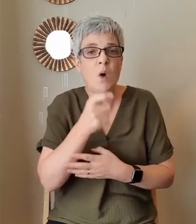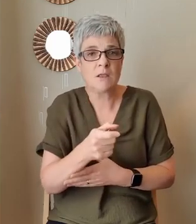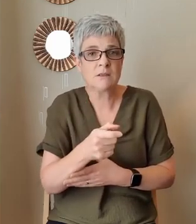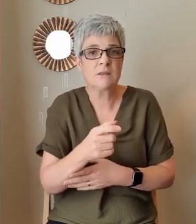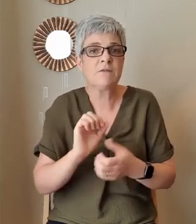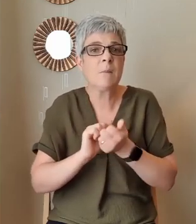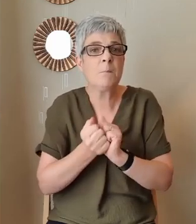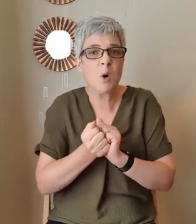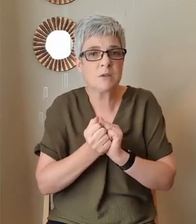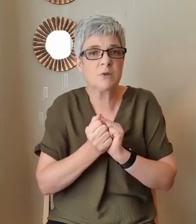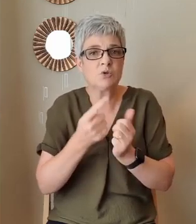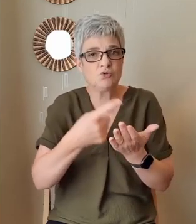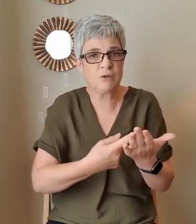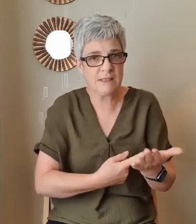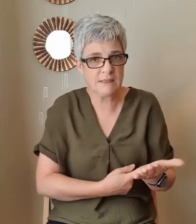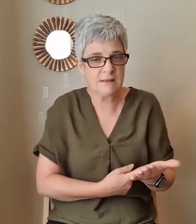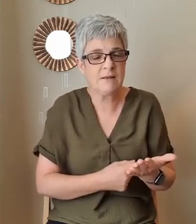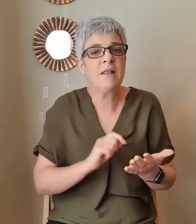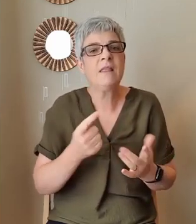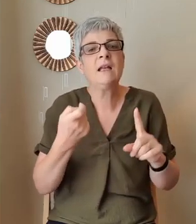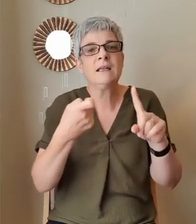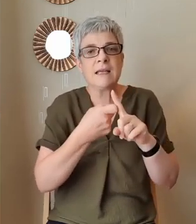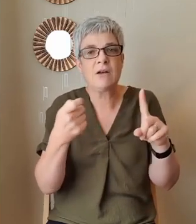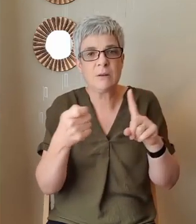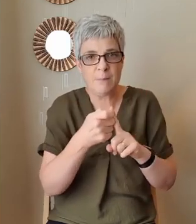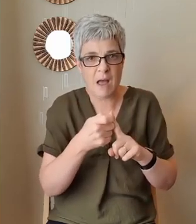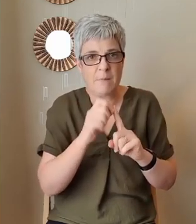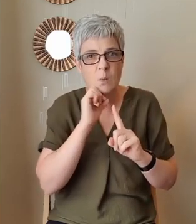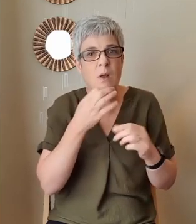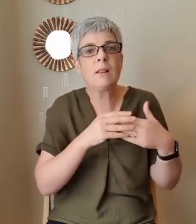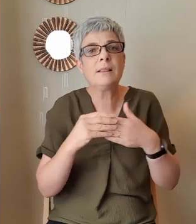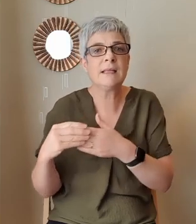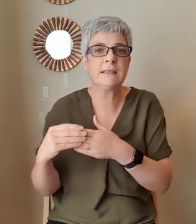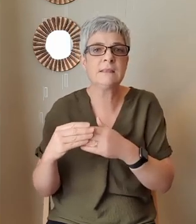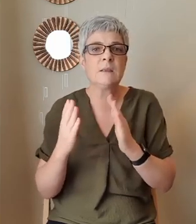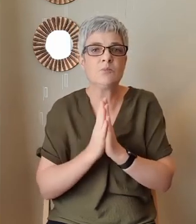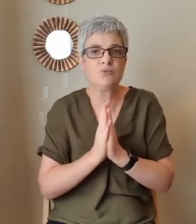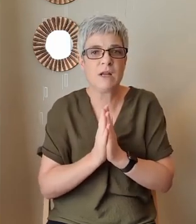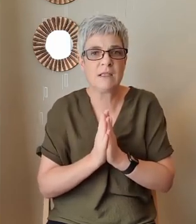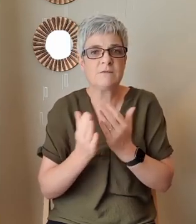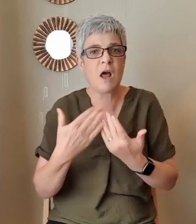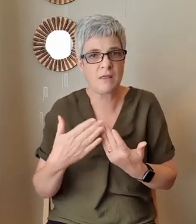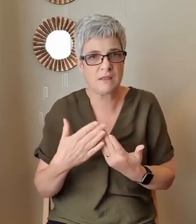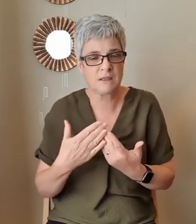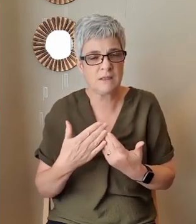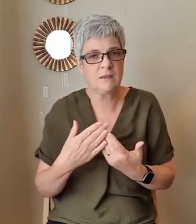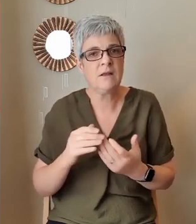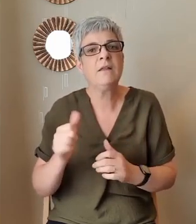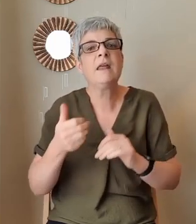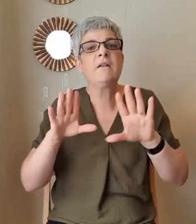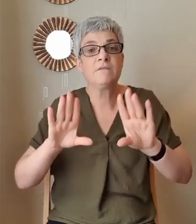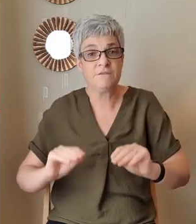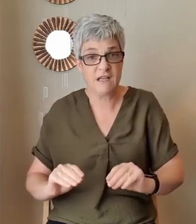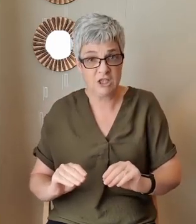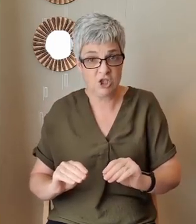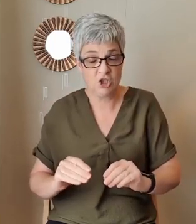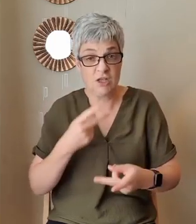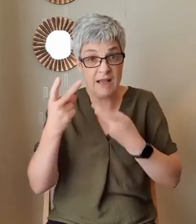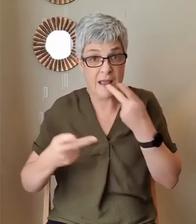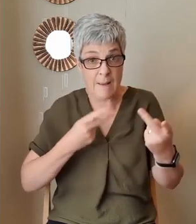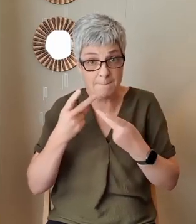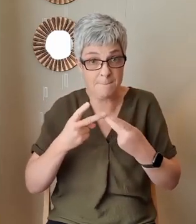of the Apostles' Creed. And then Karen Palmer will be leading us in our prayers for others. Thereafter, we'll conclude our service in